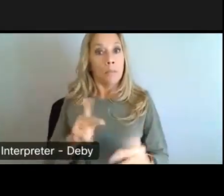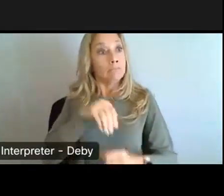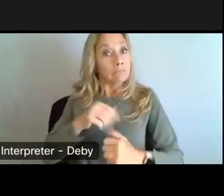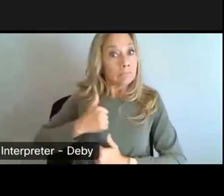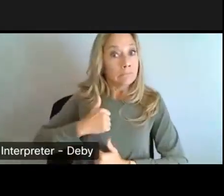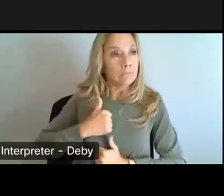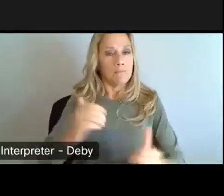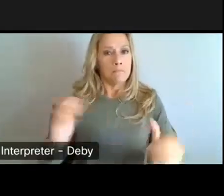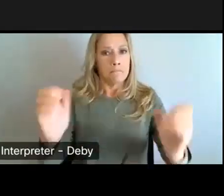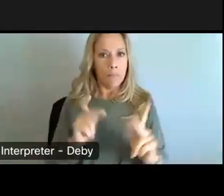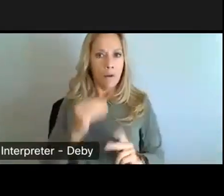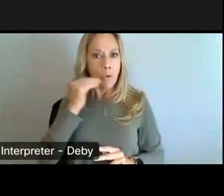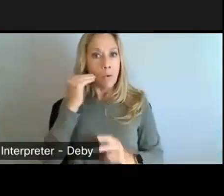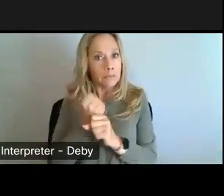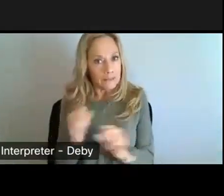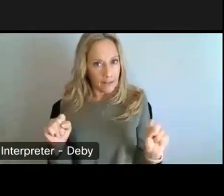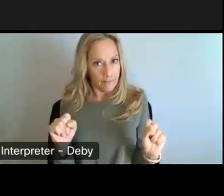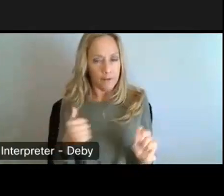so much for joining us today.